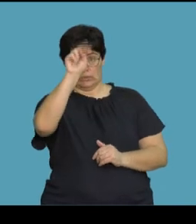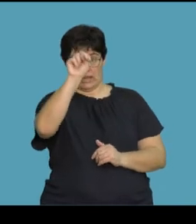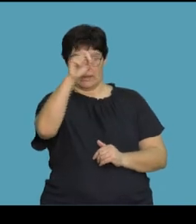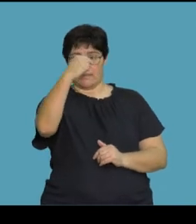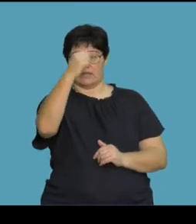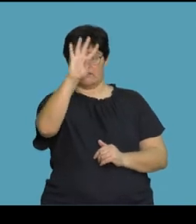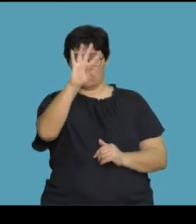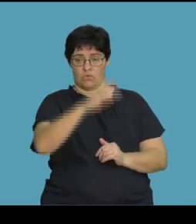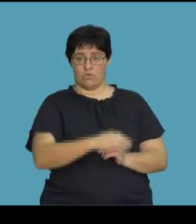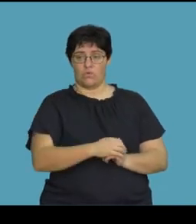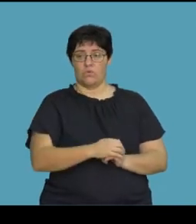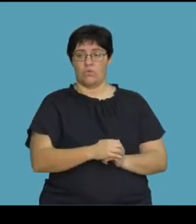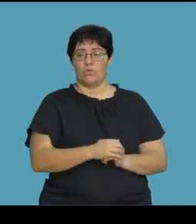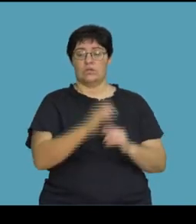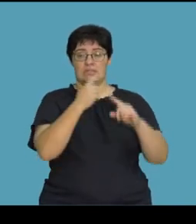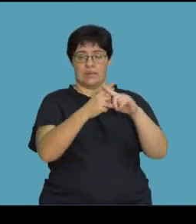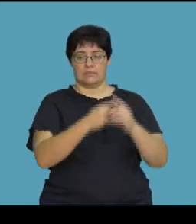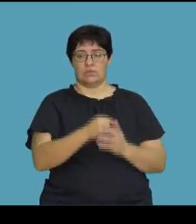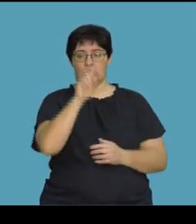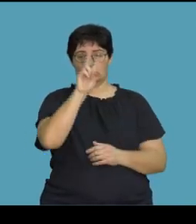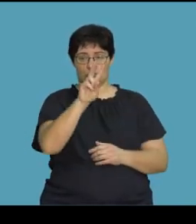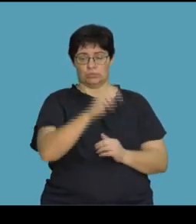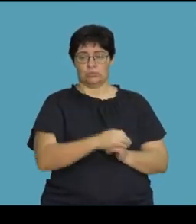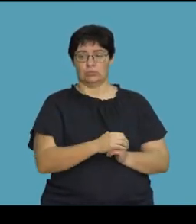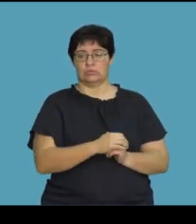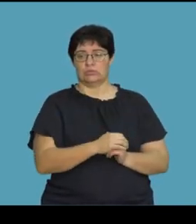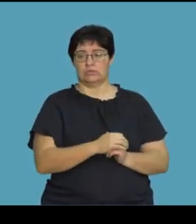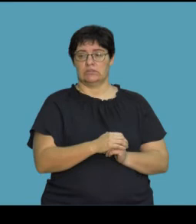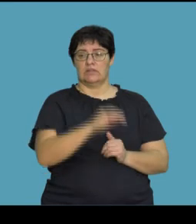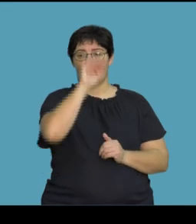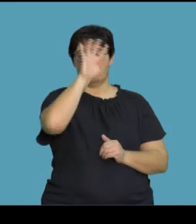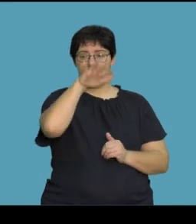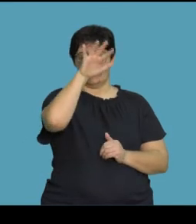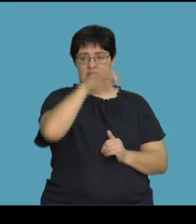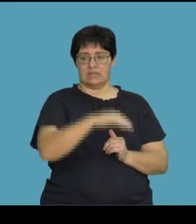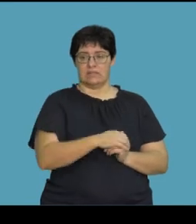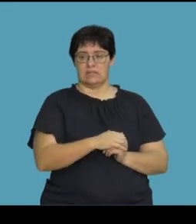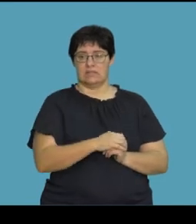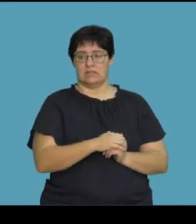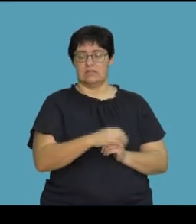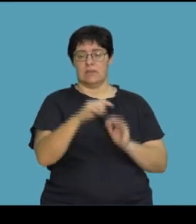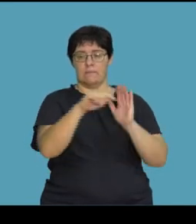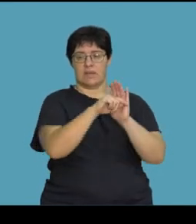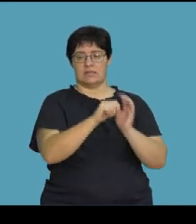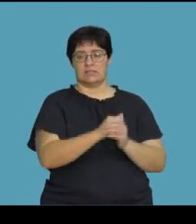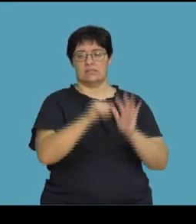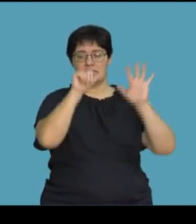2n minus 4 times 2 to the exponent of